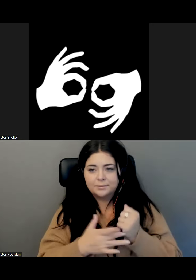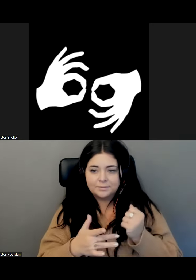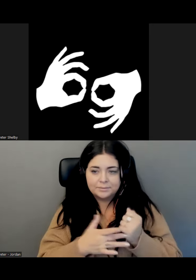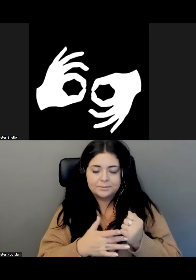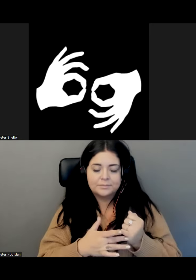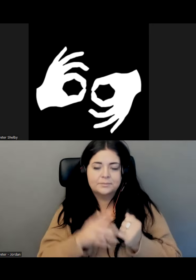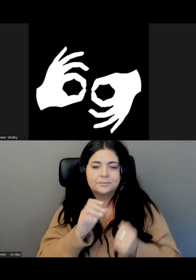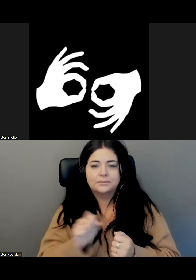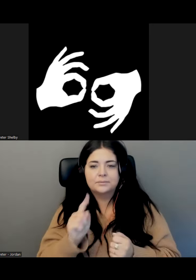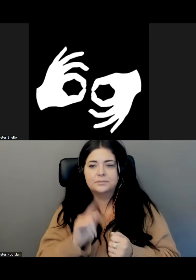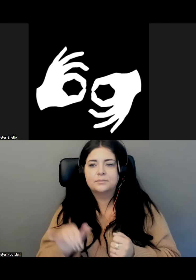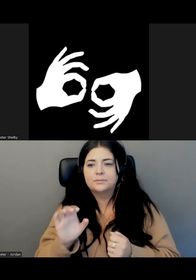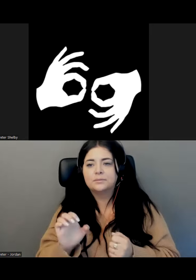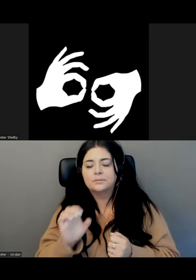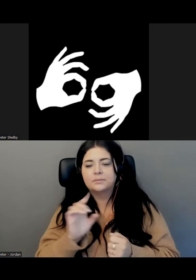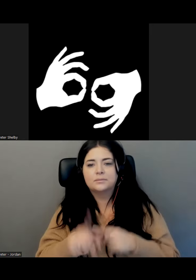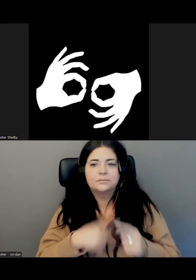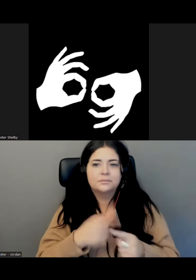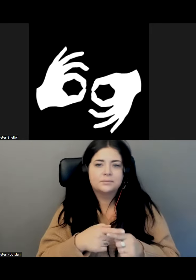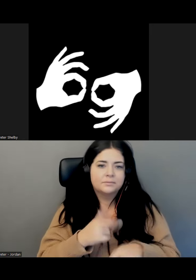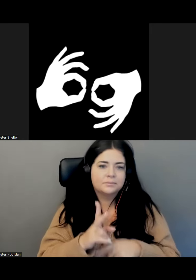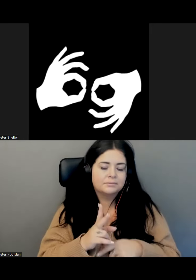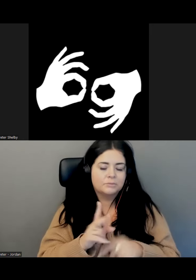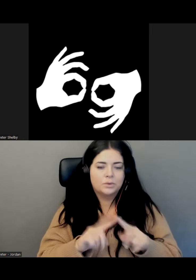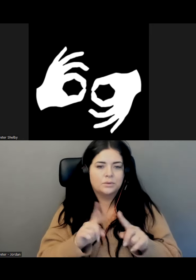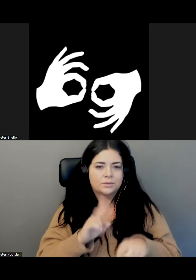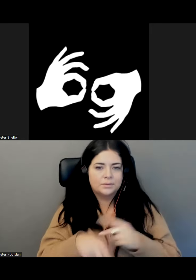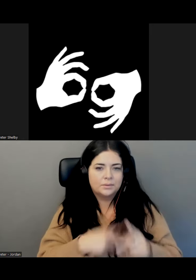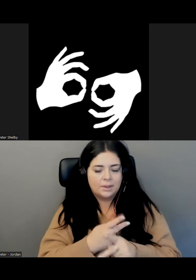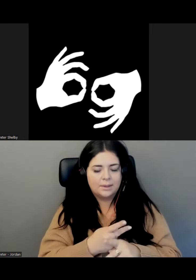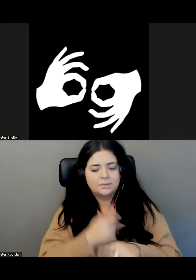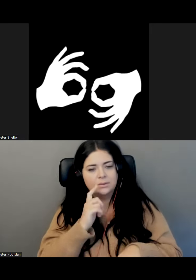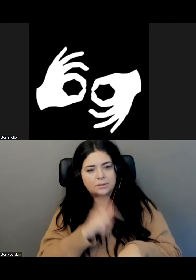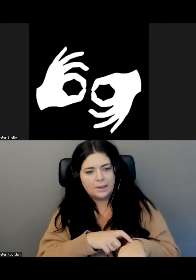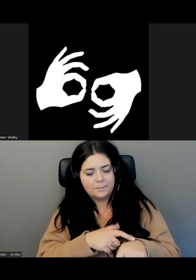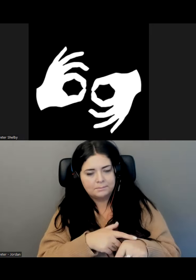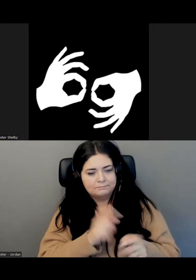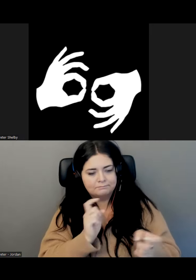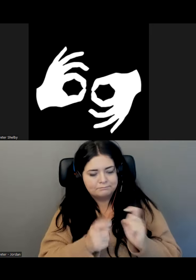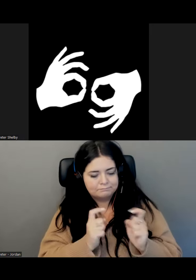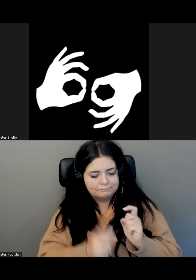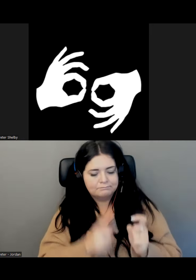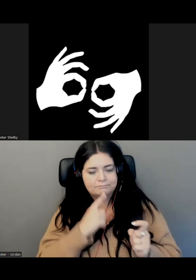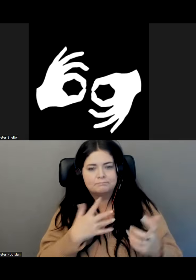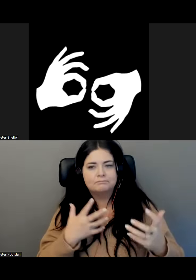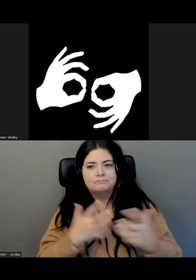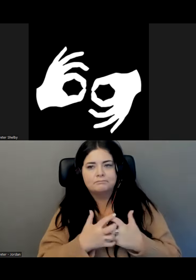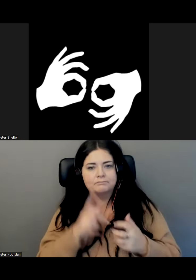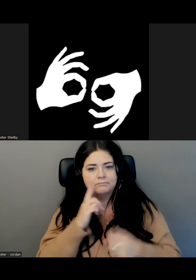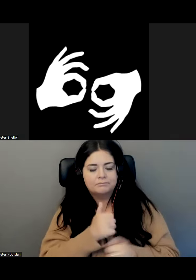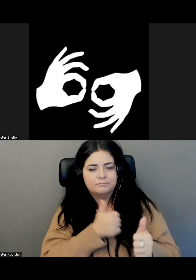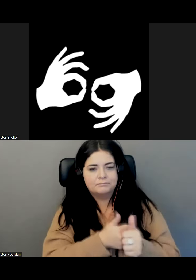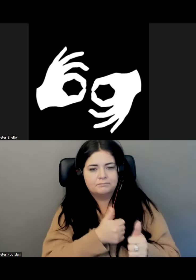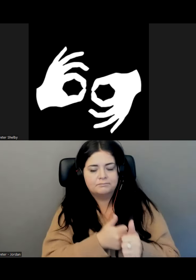be appropriate. And we take the time to measure and fit and fine tune that, especially for our